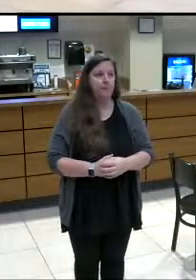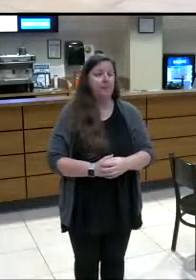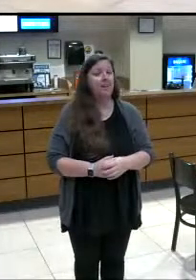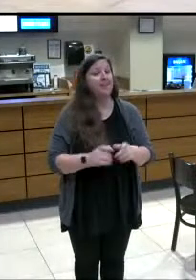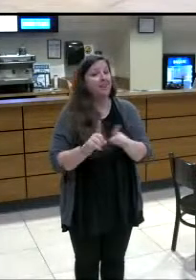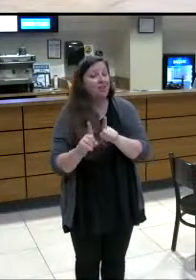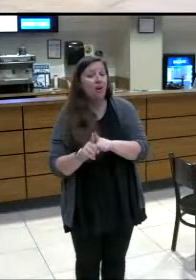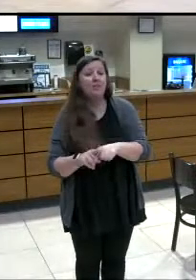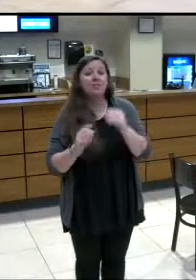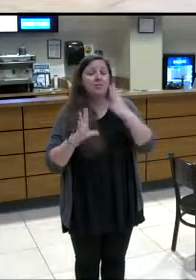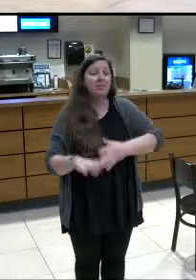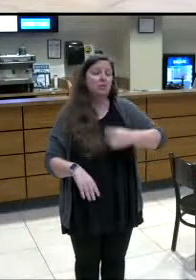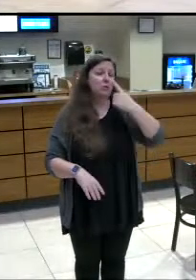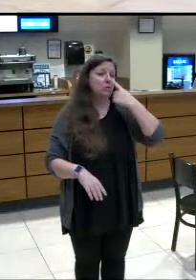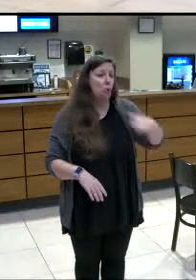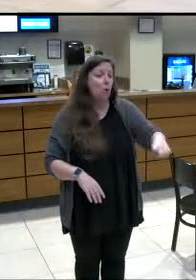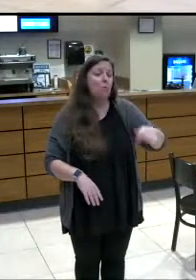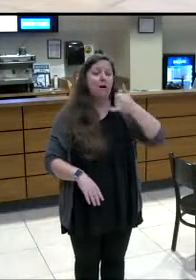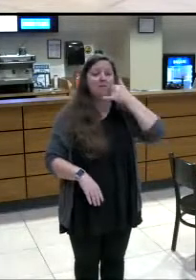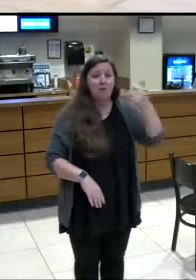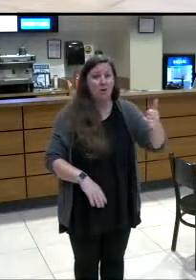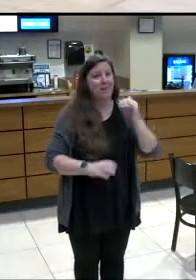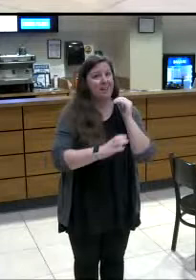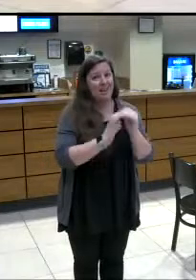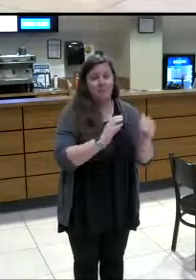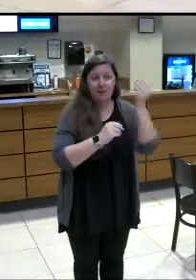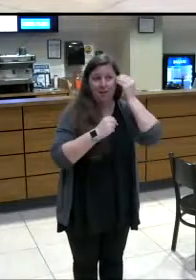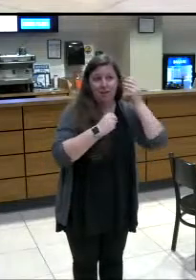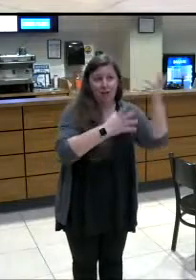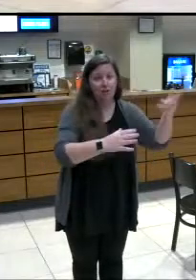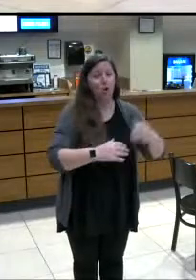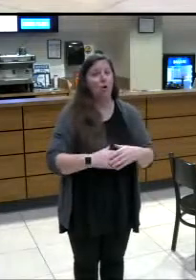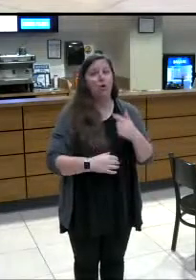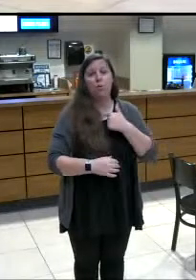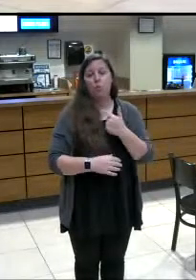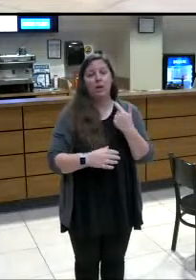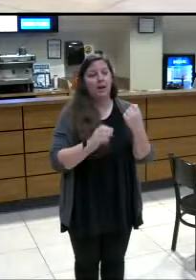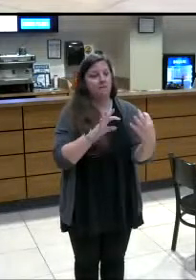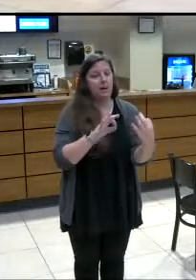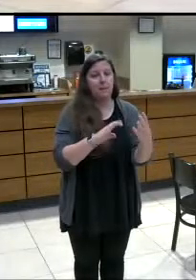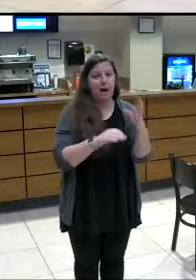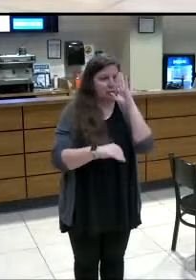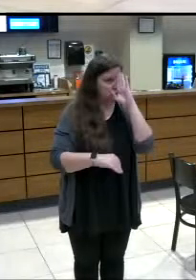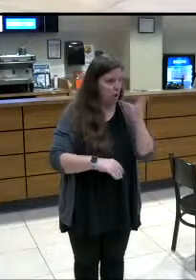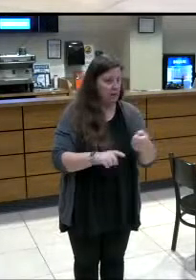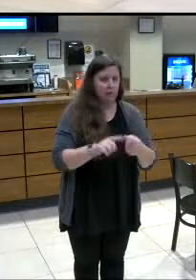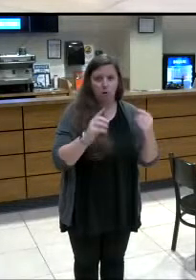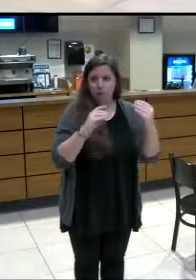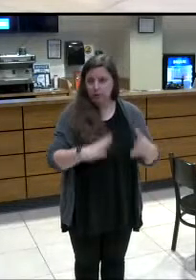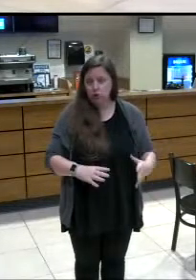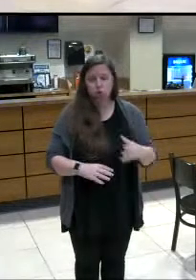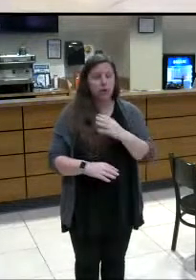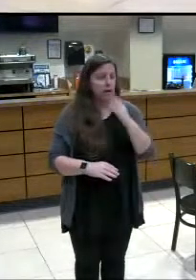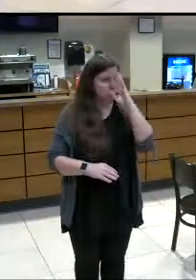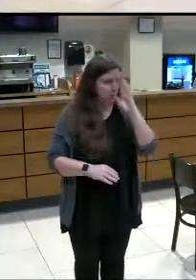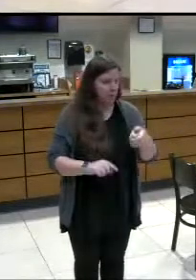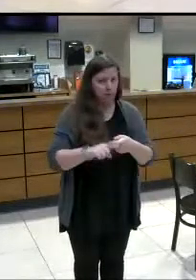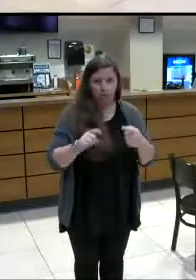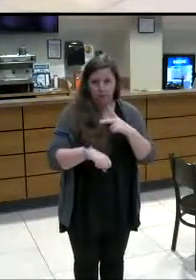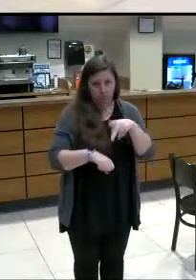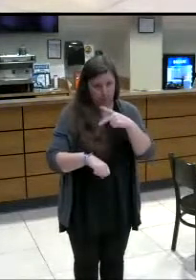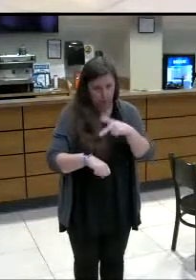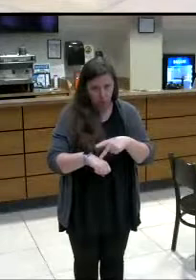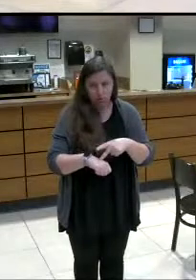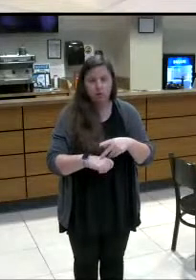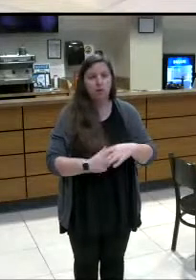or emailing us. So they call, they email, things come directly from teachers, things also come directly from principals. The other thing is